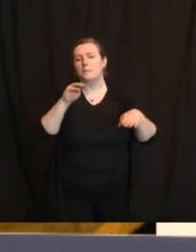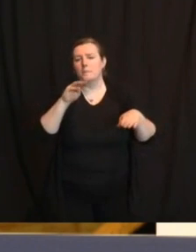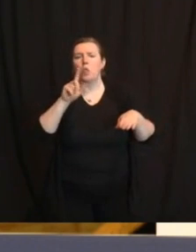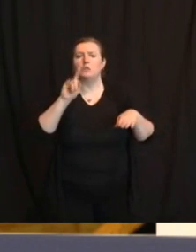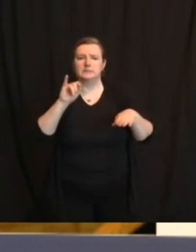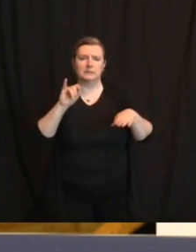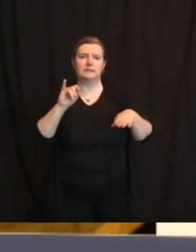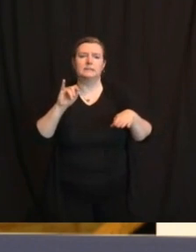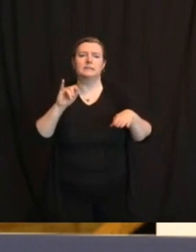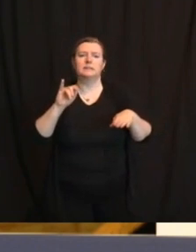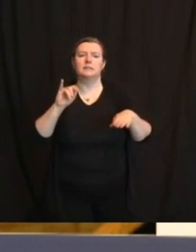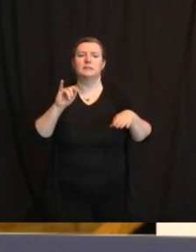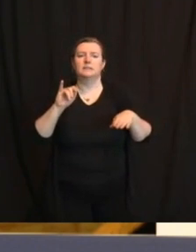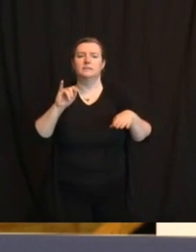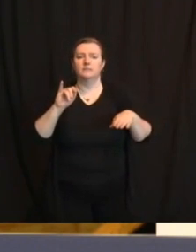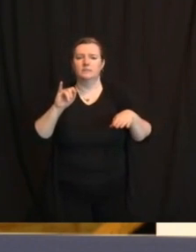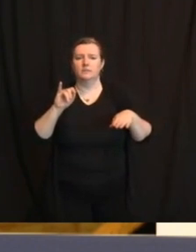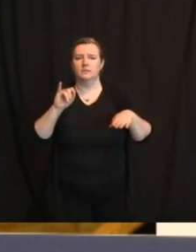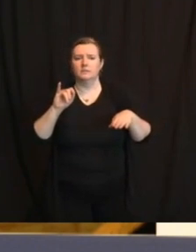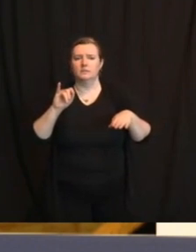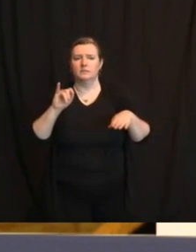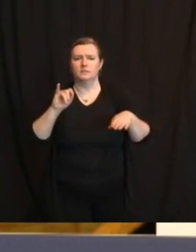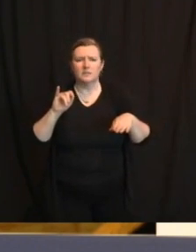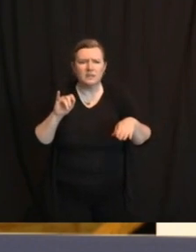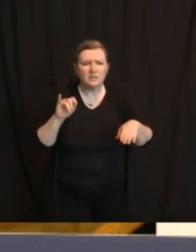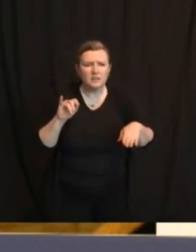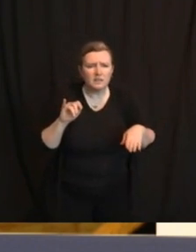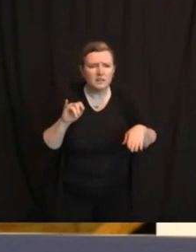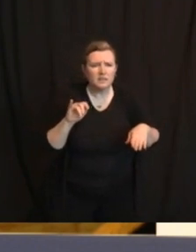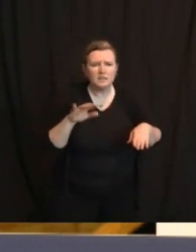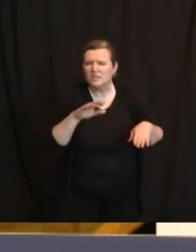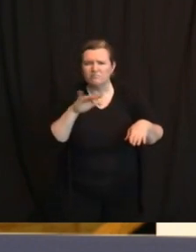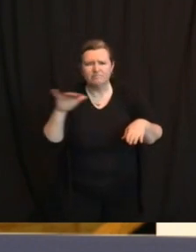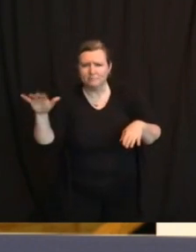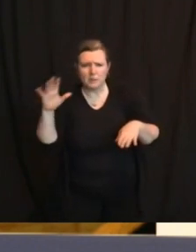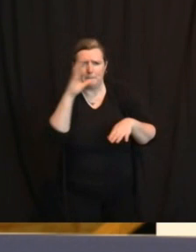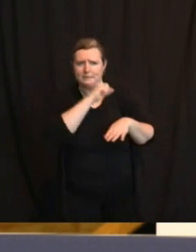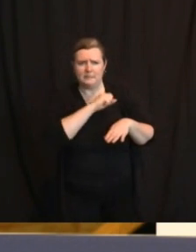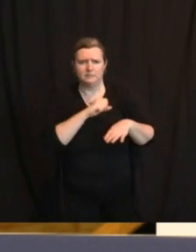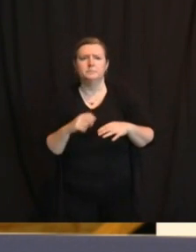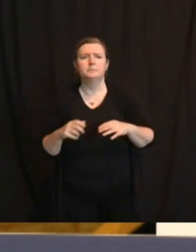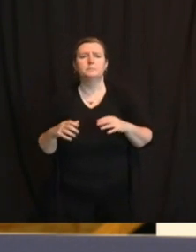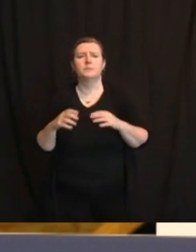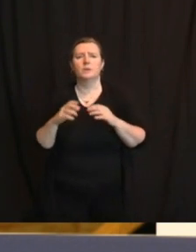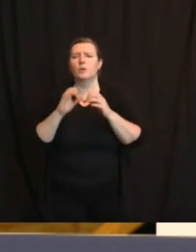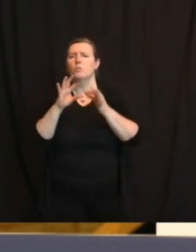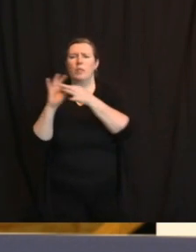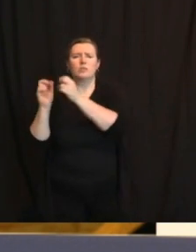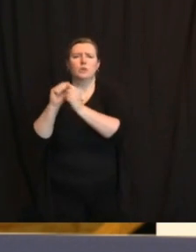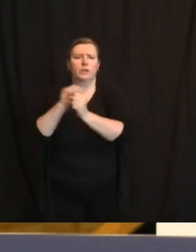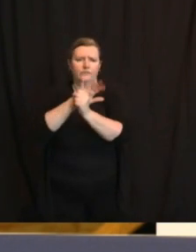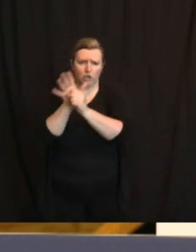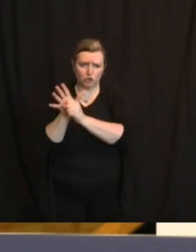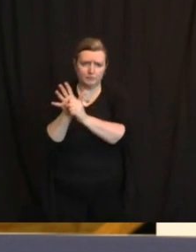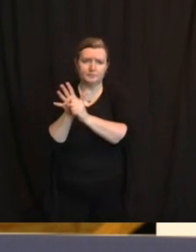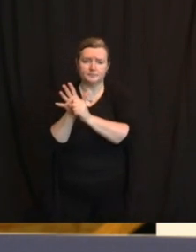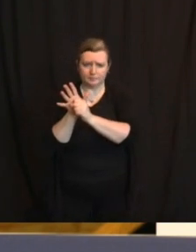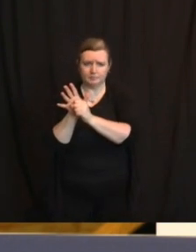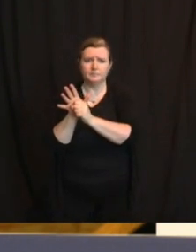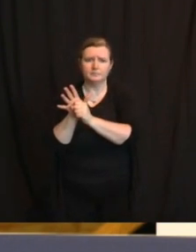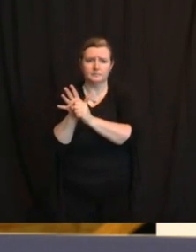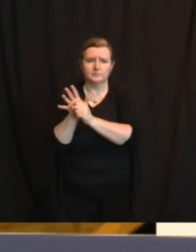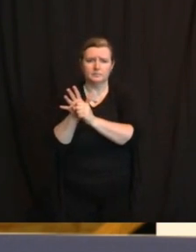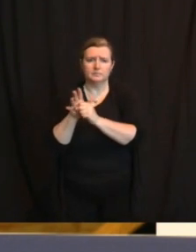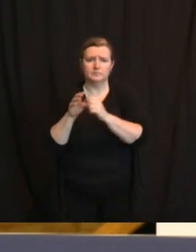potentially associated with COVID-19. The alert noted that we are working closely with the CDC and